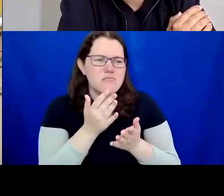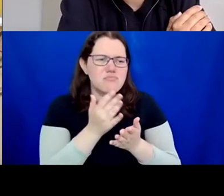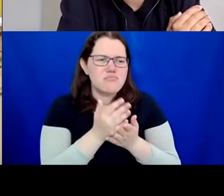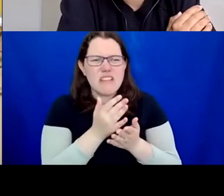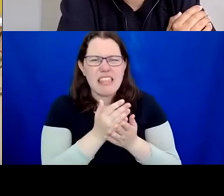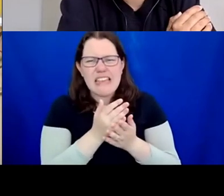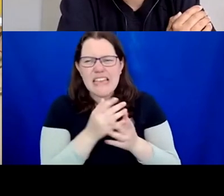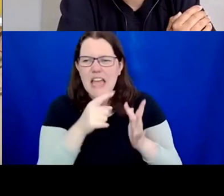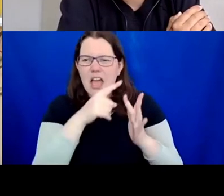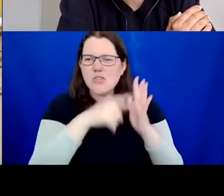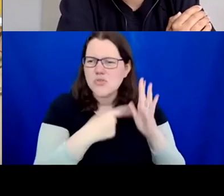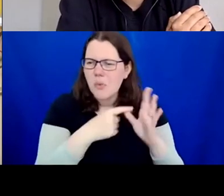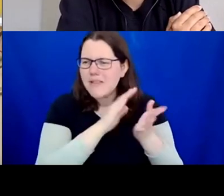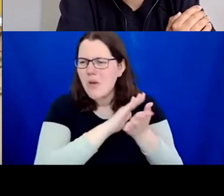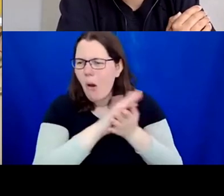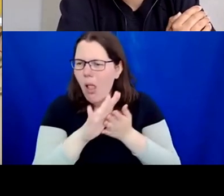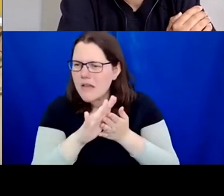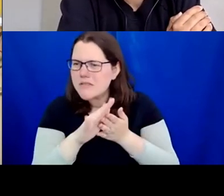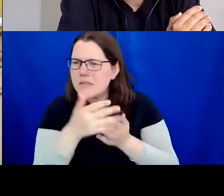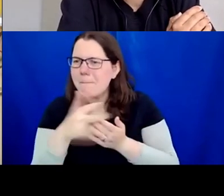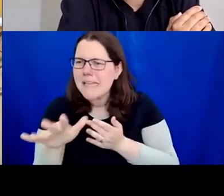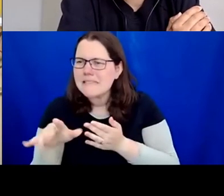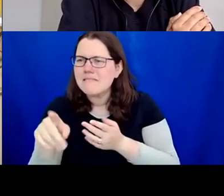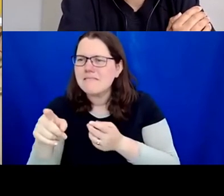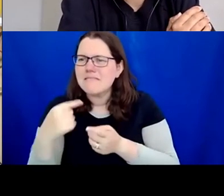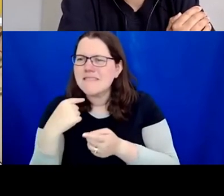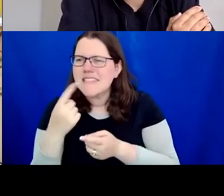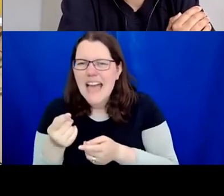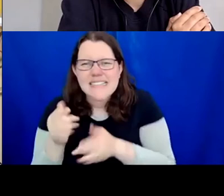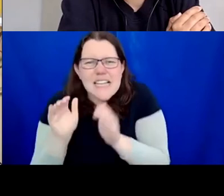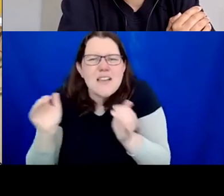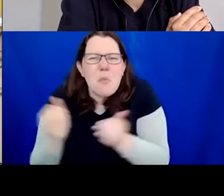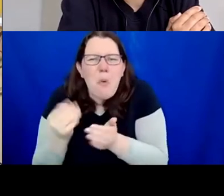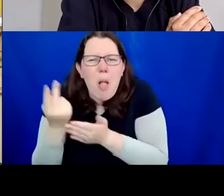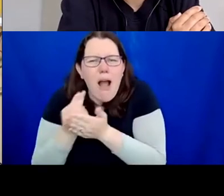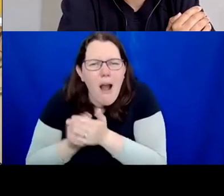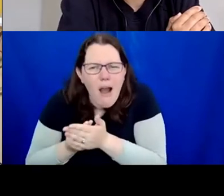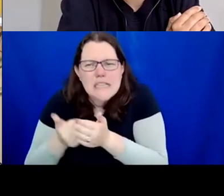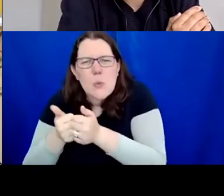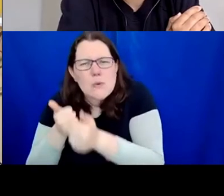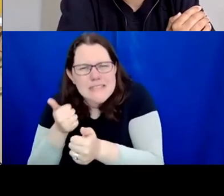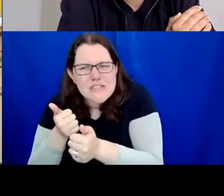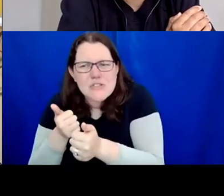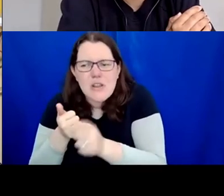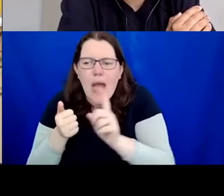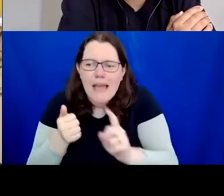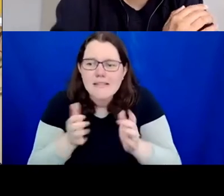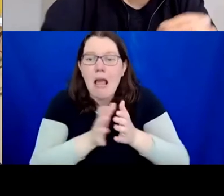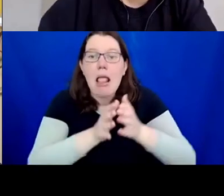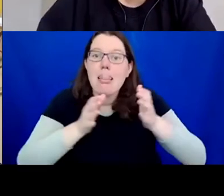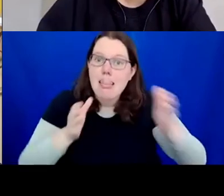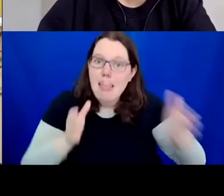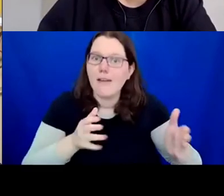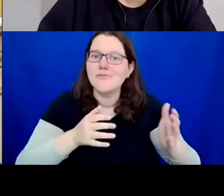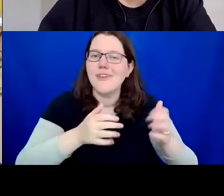Joanna Holland has raised around small arts organisations and sort of larger, well-funded